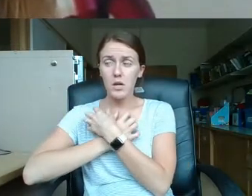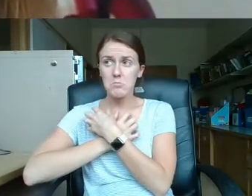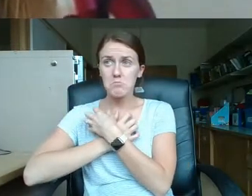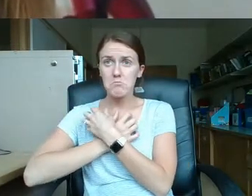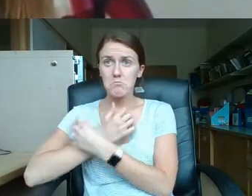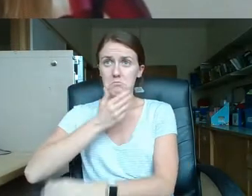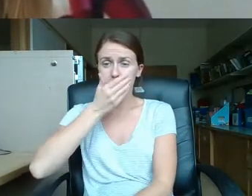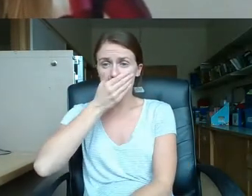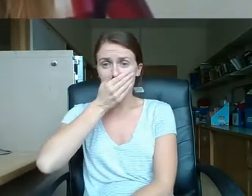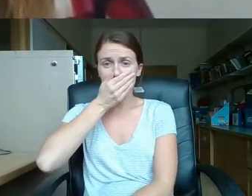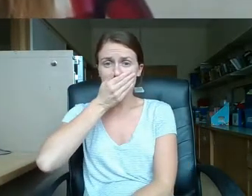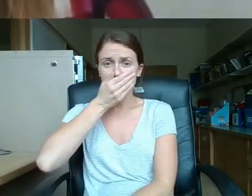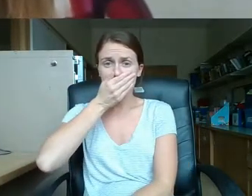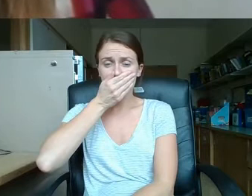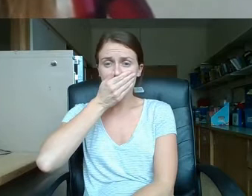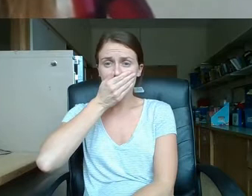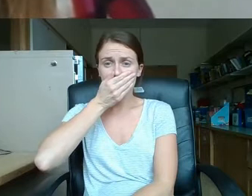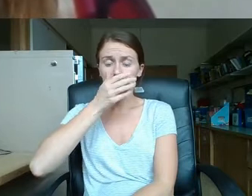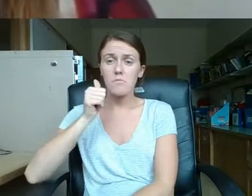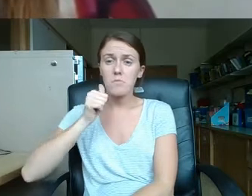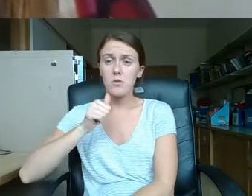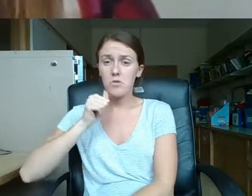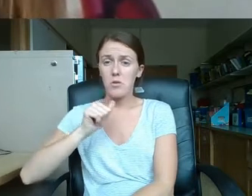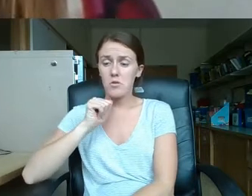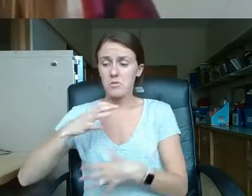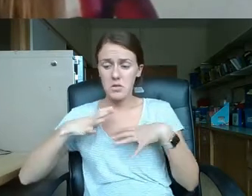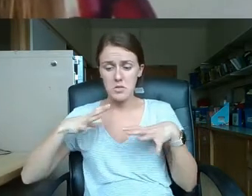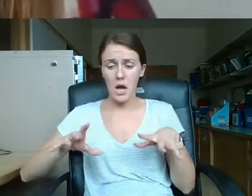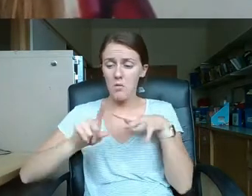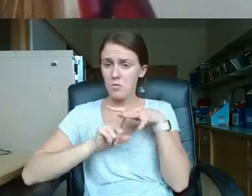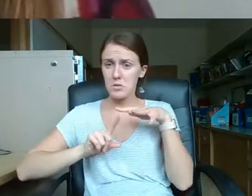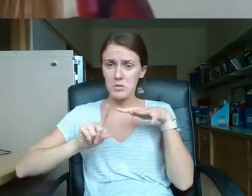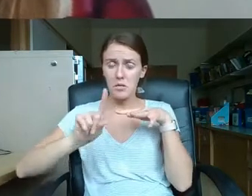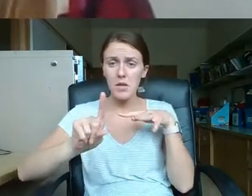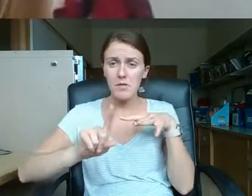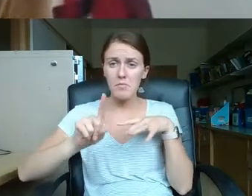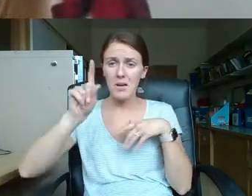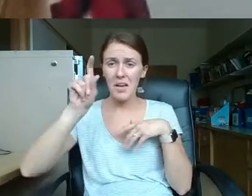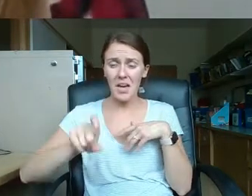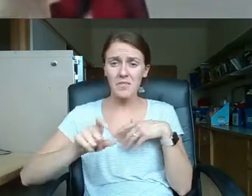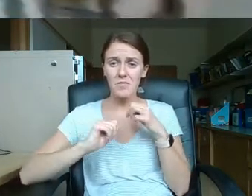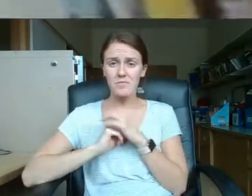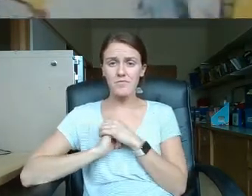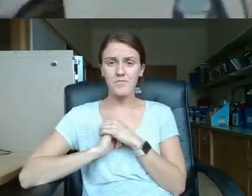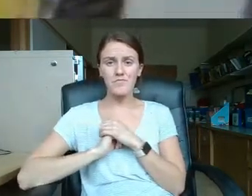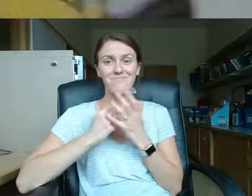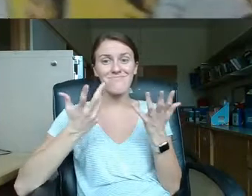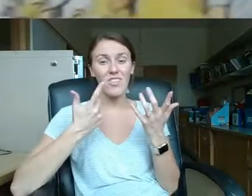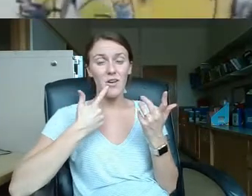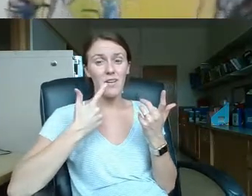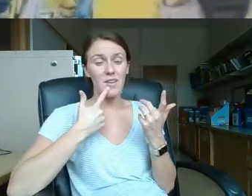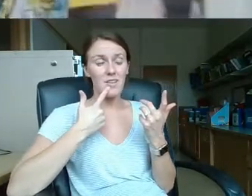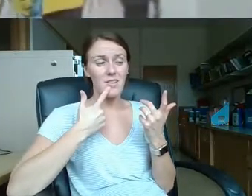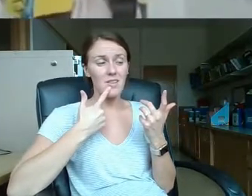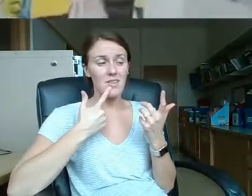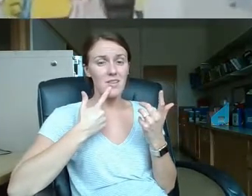bear. Lisa was reluctant to leave without Corduroy, but her mother insisted. You can come back